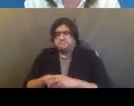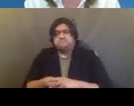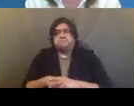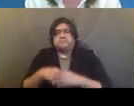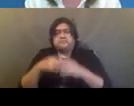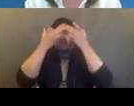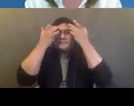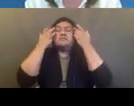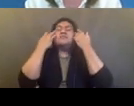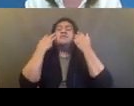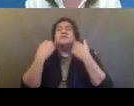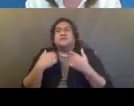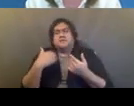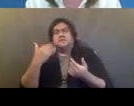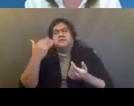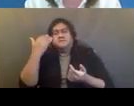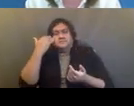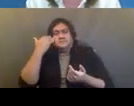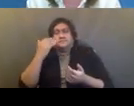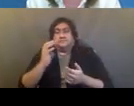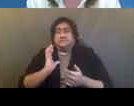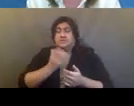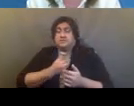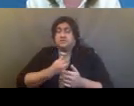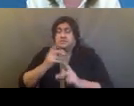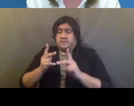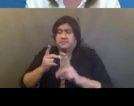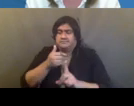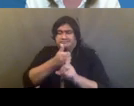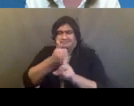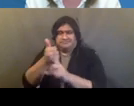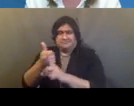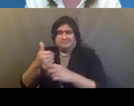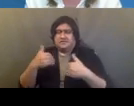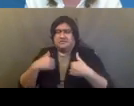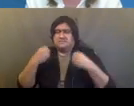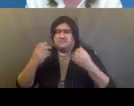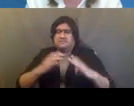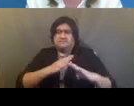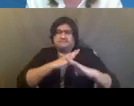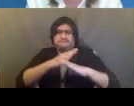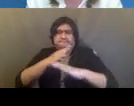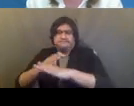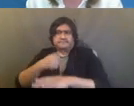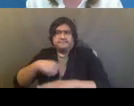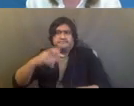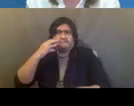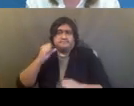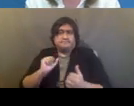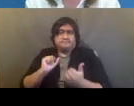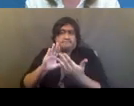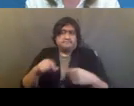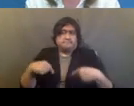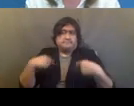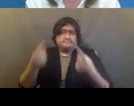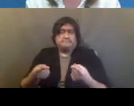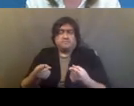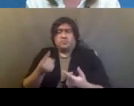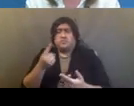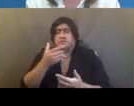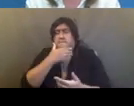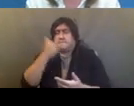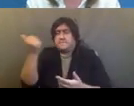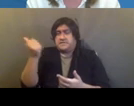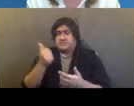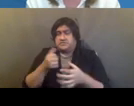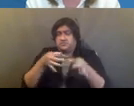innumerable barriers to care that transgender individuals have faced historically. One of the best descriptions I've seen